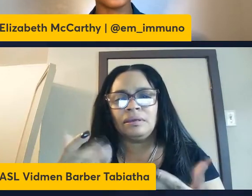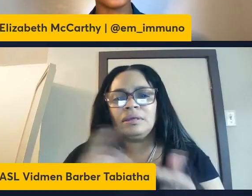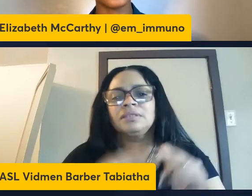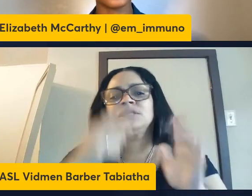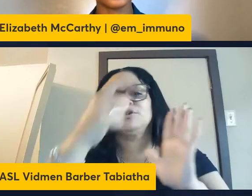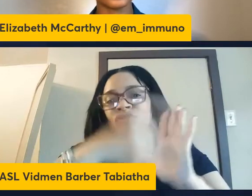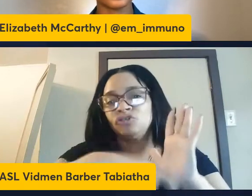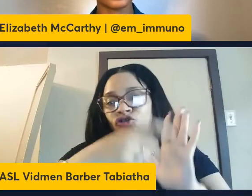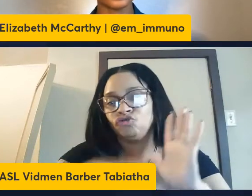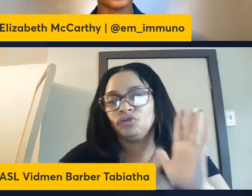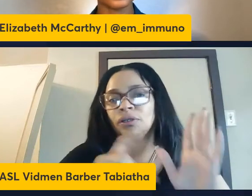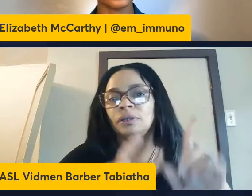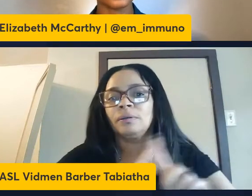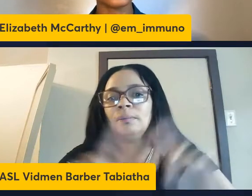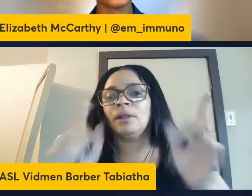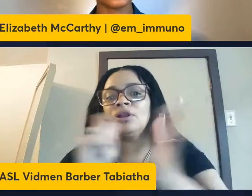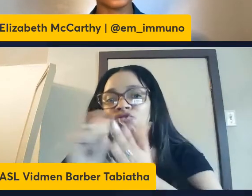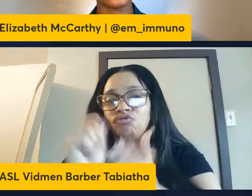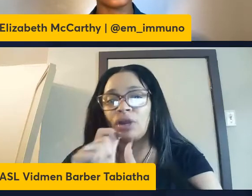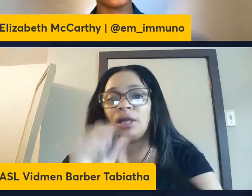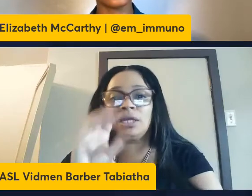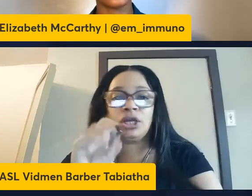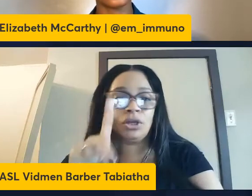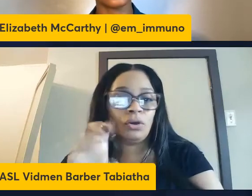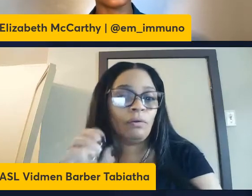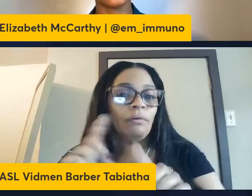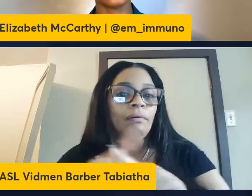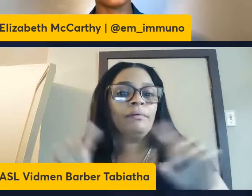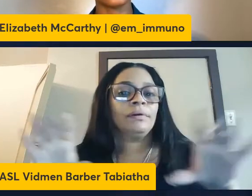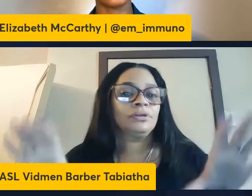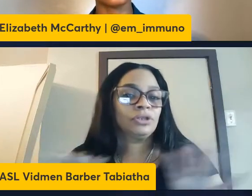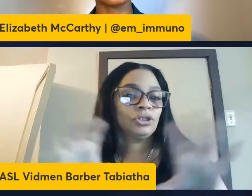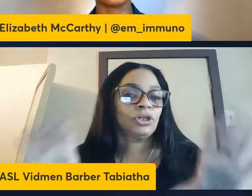just sort of on the fly writing code, loading things in, doing loads of